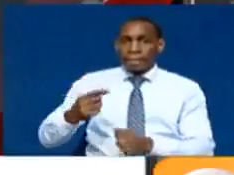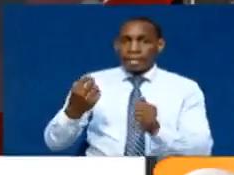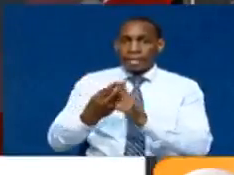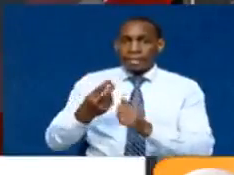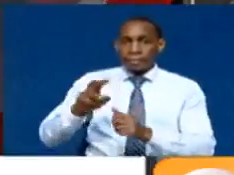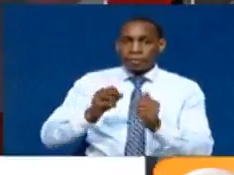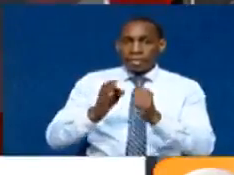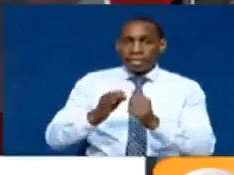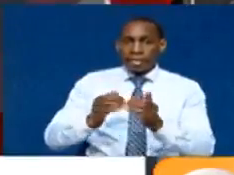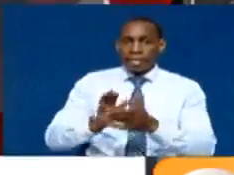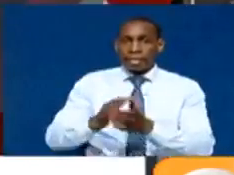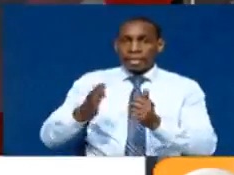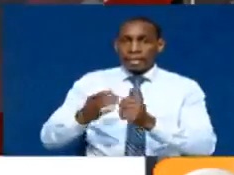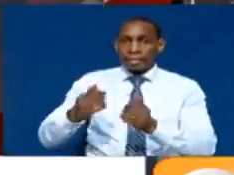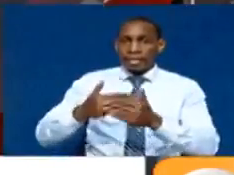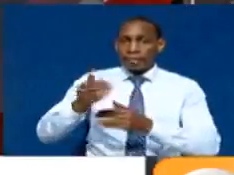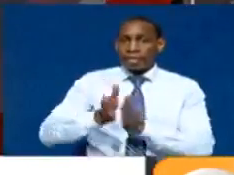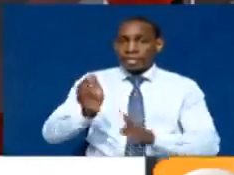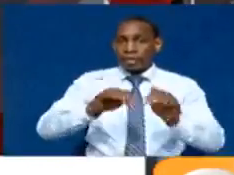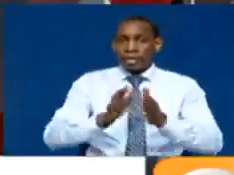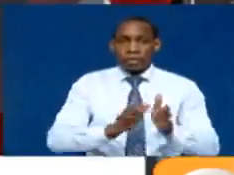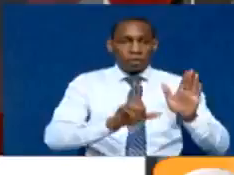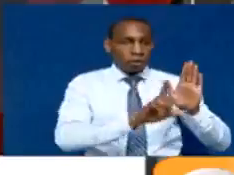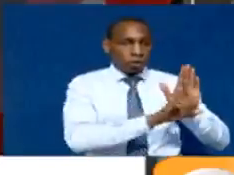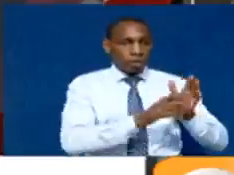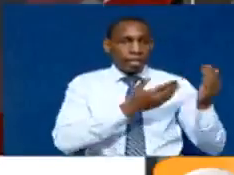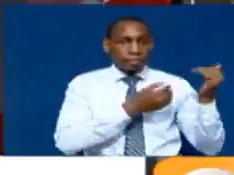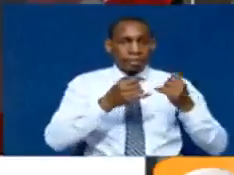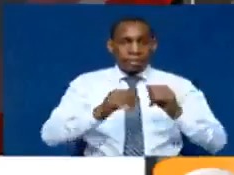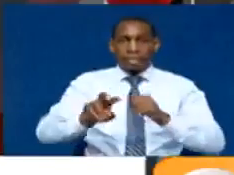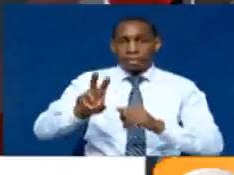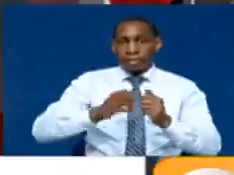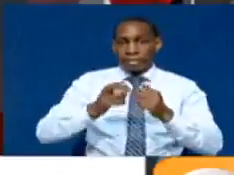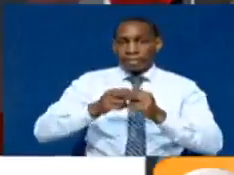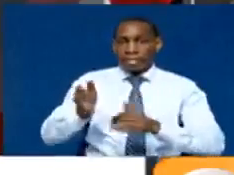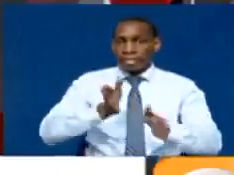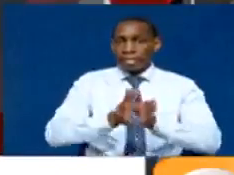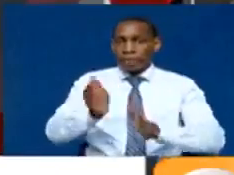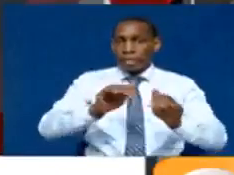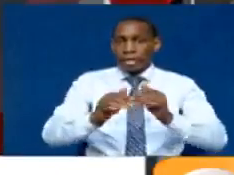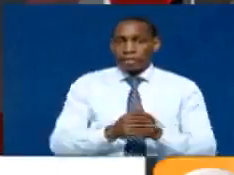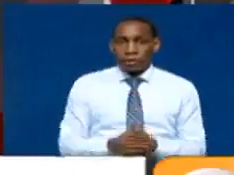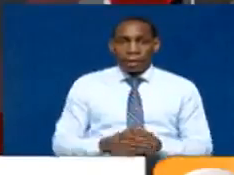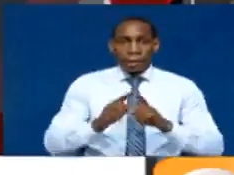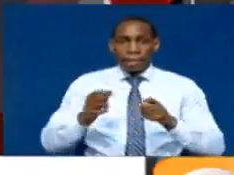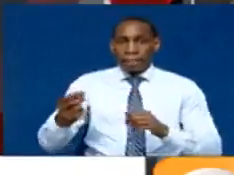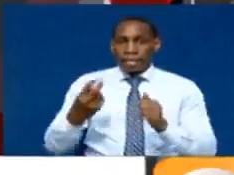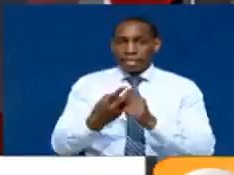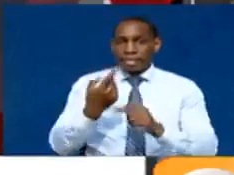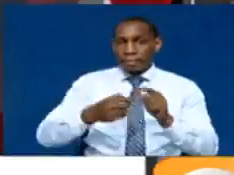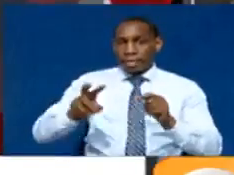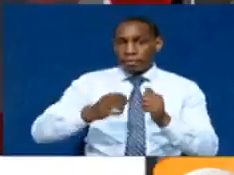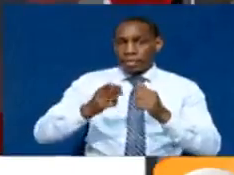2013, 9 months after that year's general election. That law was to be implemented in the 2017 general election. But in